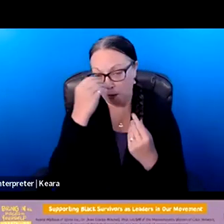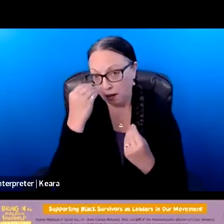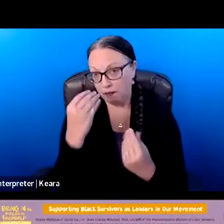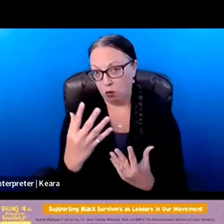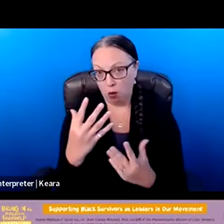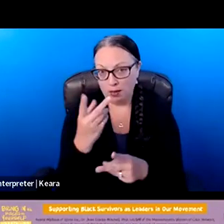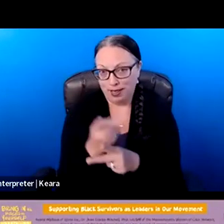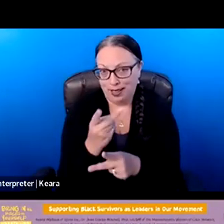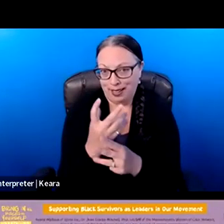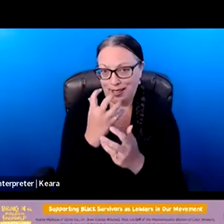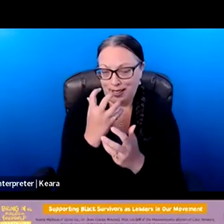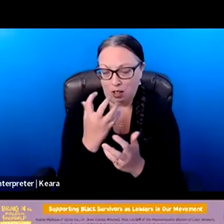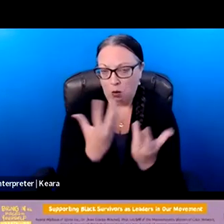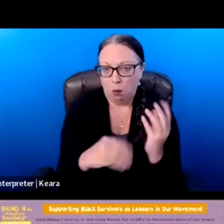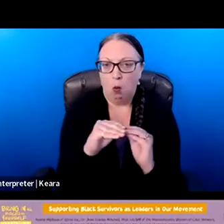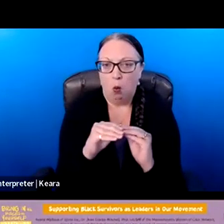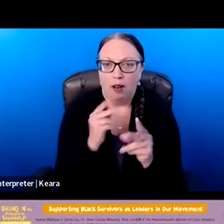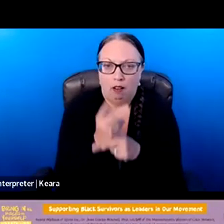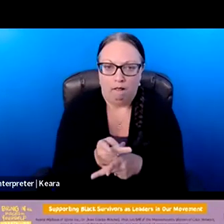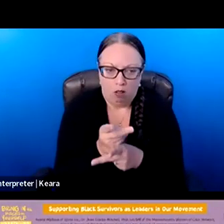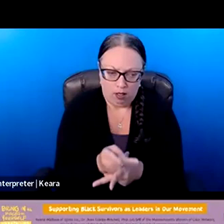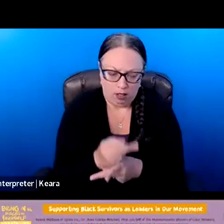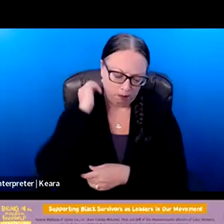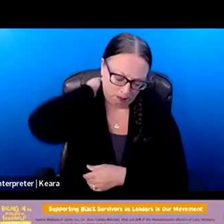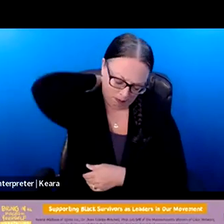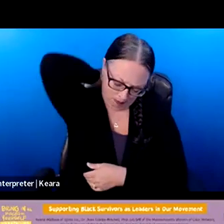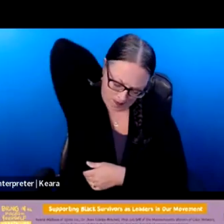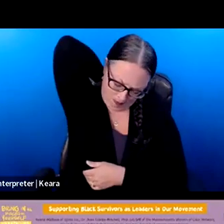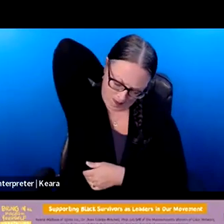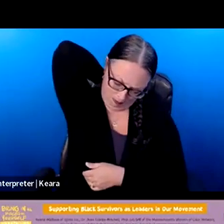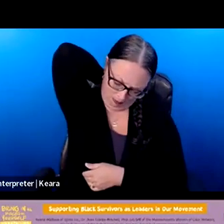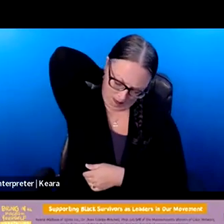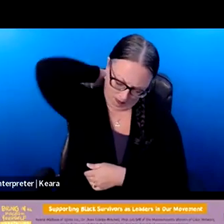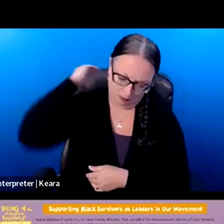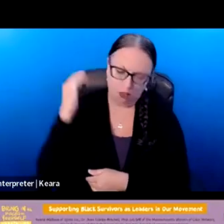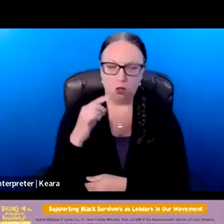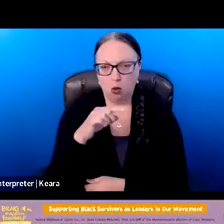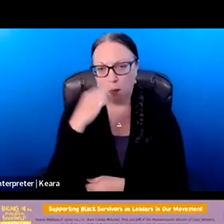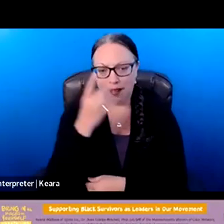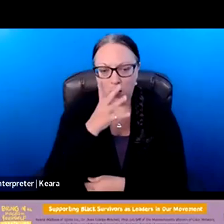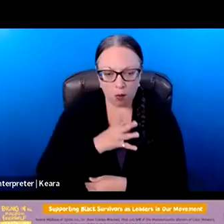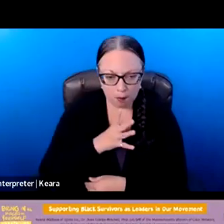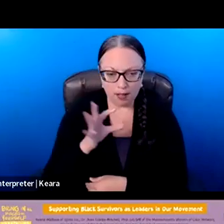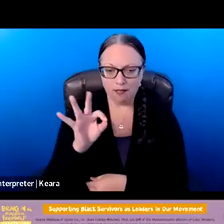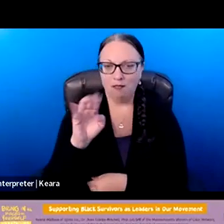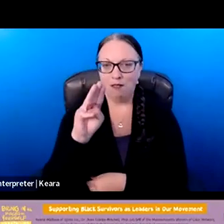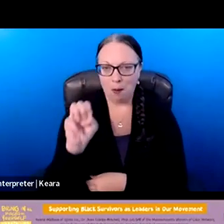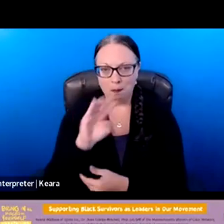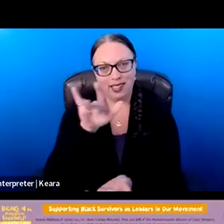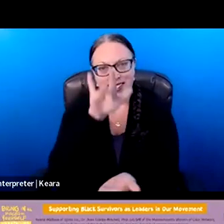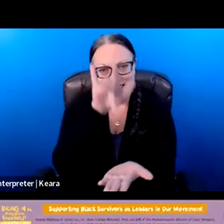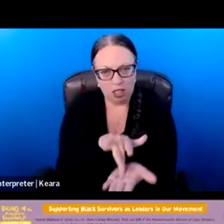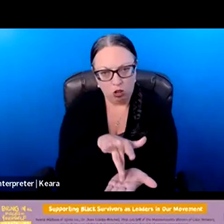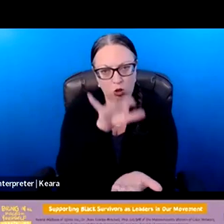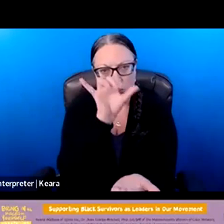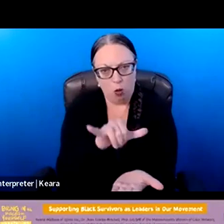carefully. So it centers voice of women of color, Black women and femmes. We're doing some interviewing and putting